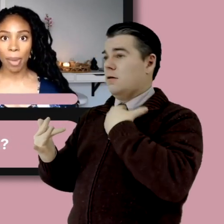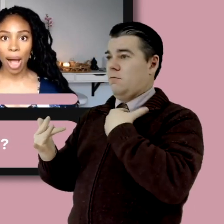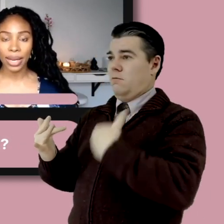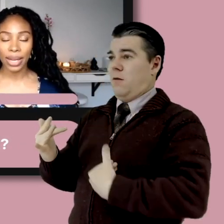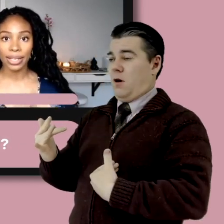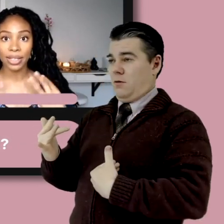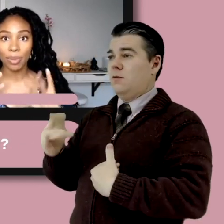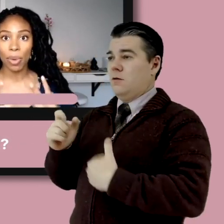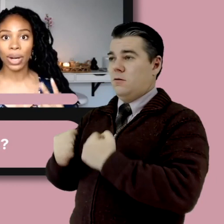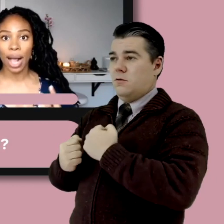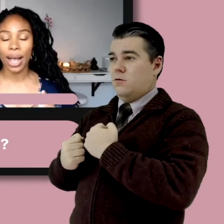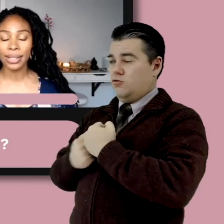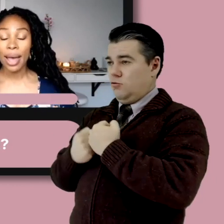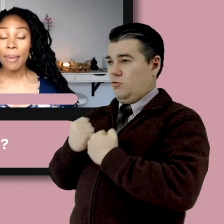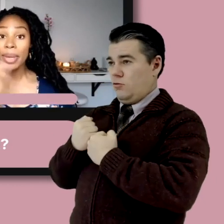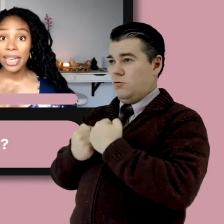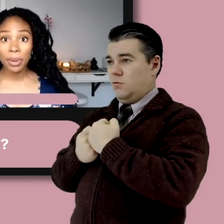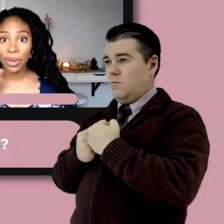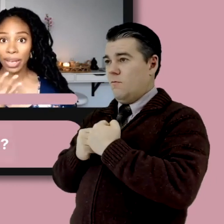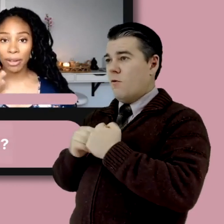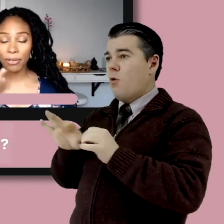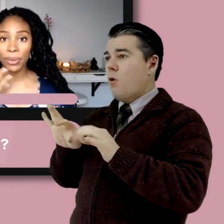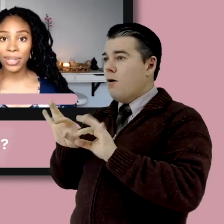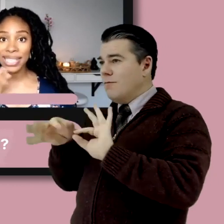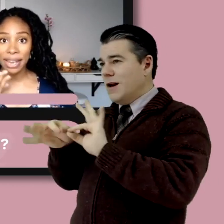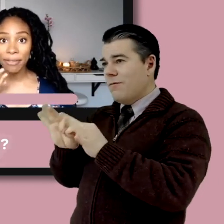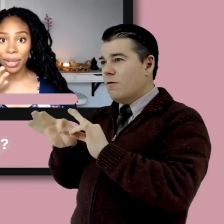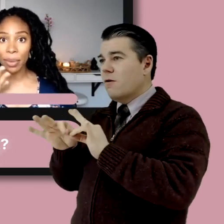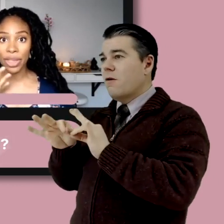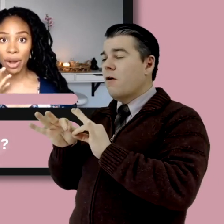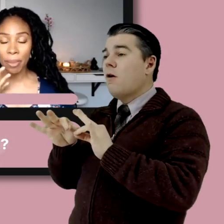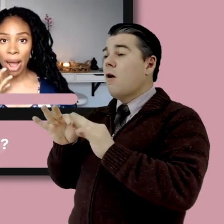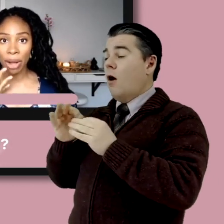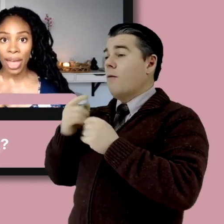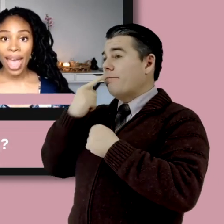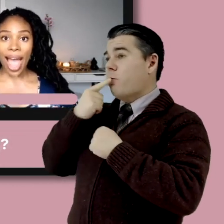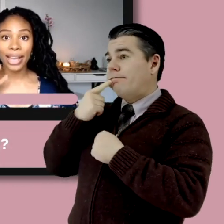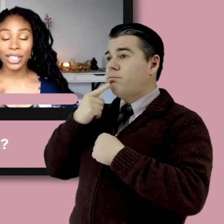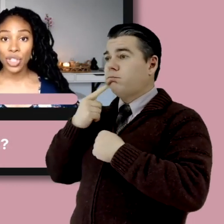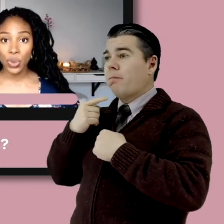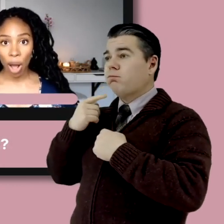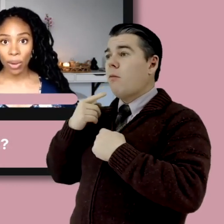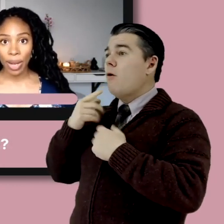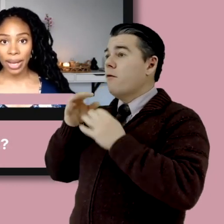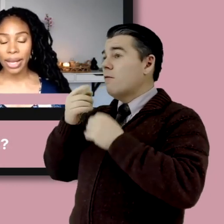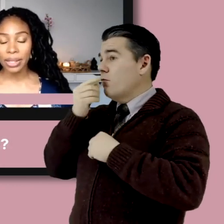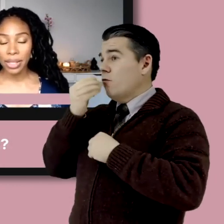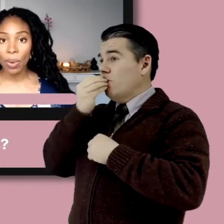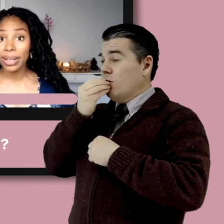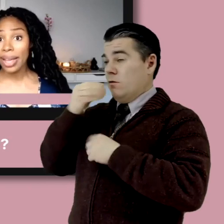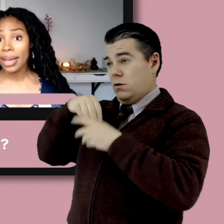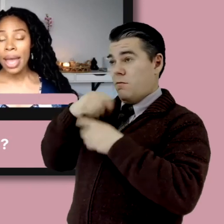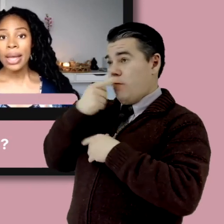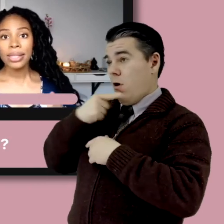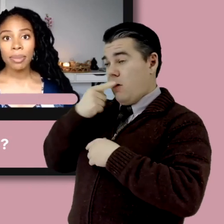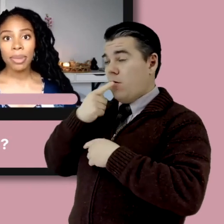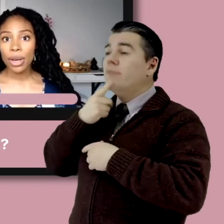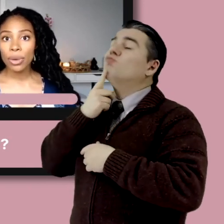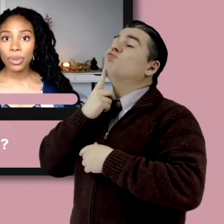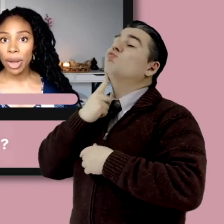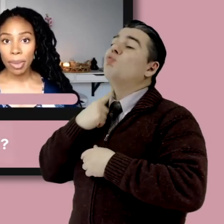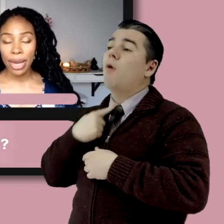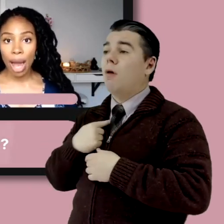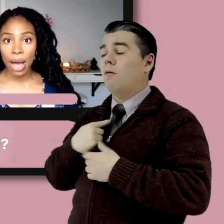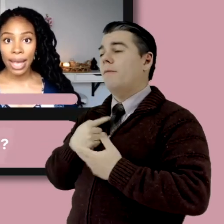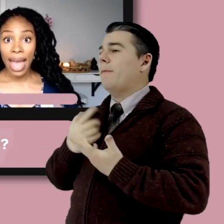our body to support us manipulating food safely within our mouth and swallowing. And so again, some